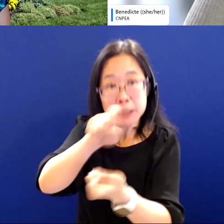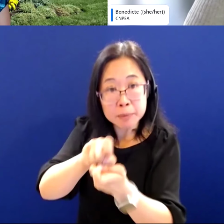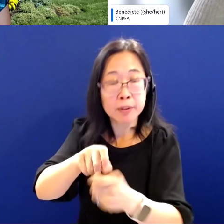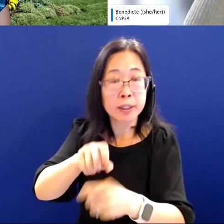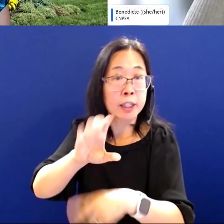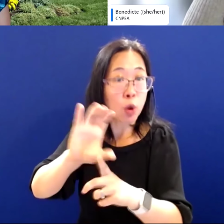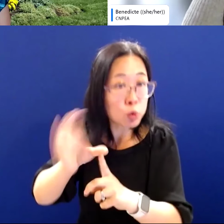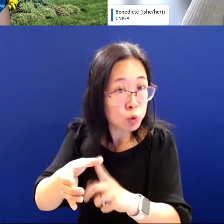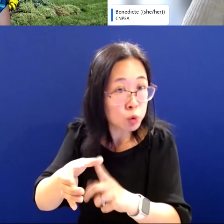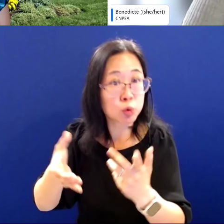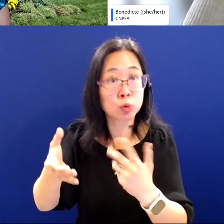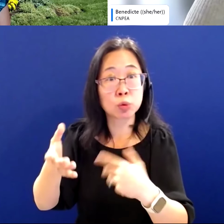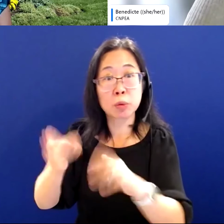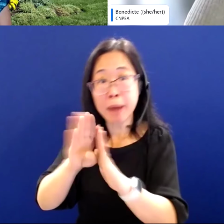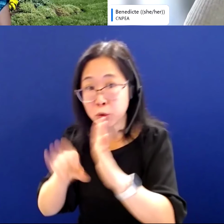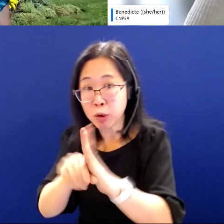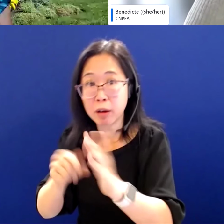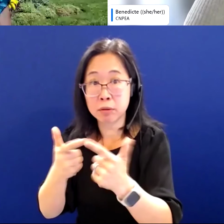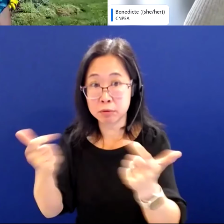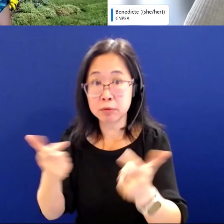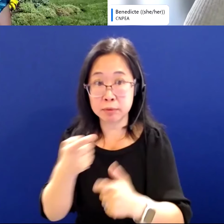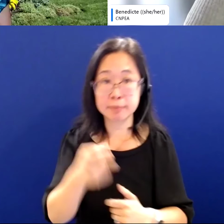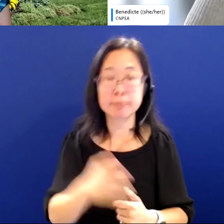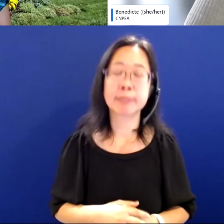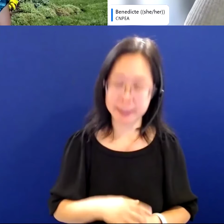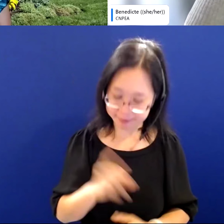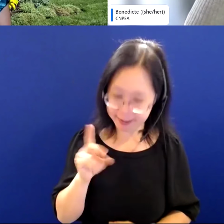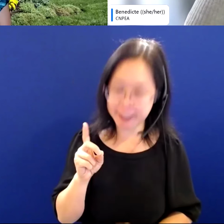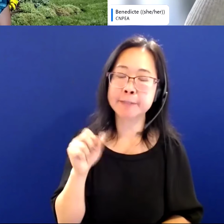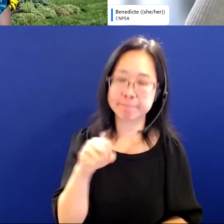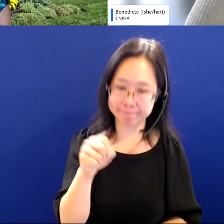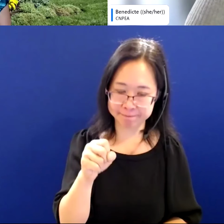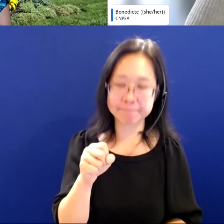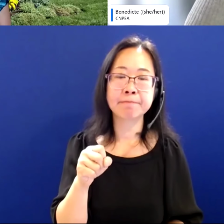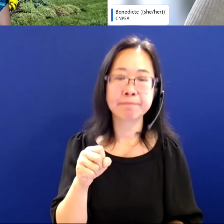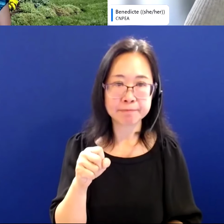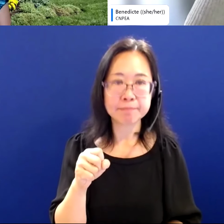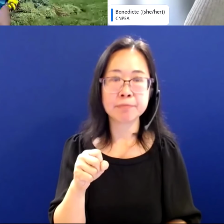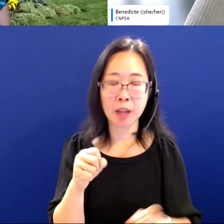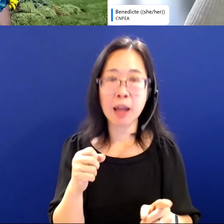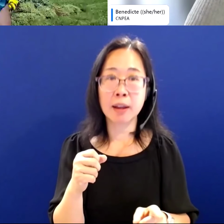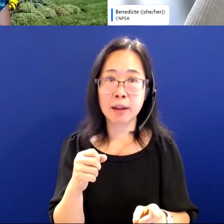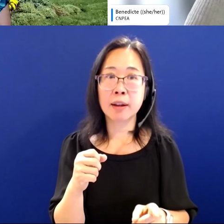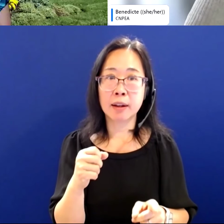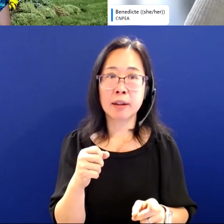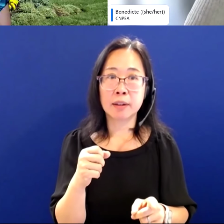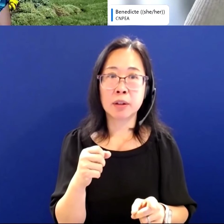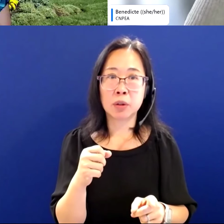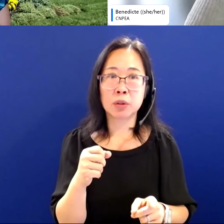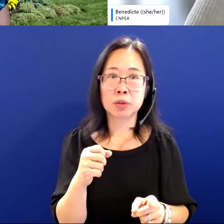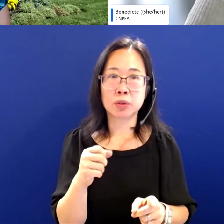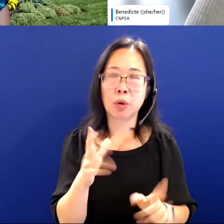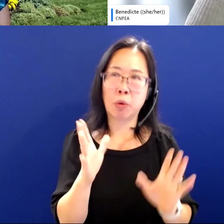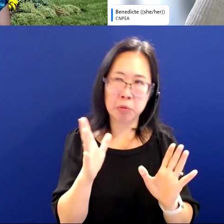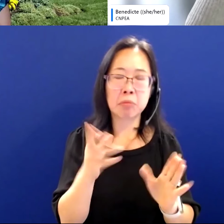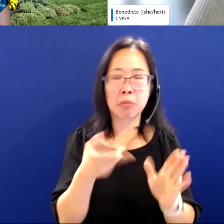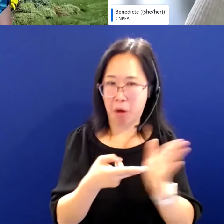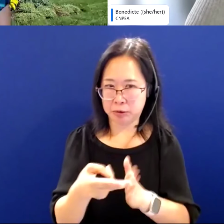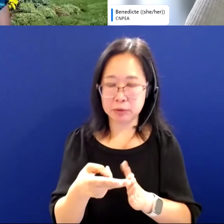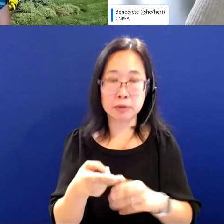ethnocultural communities? We did do that. I will say we had a very short window of time